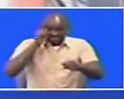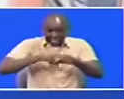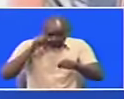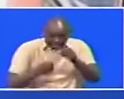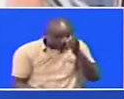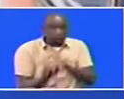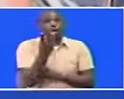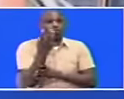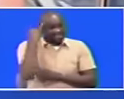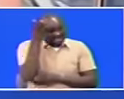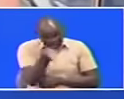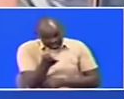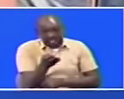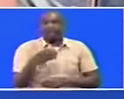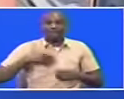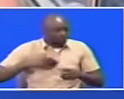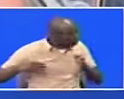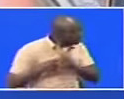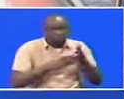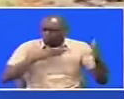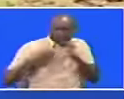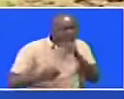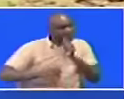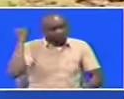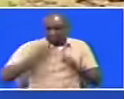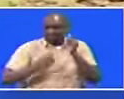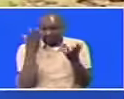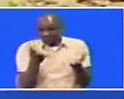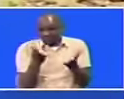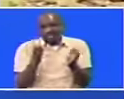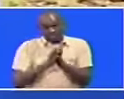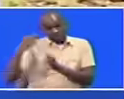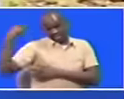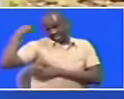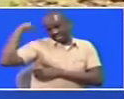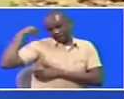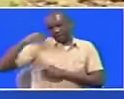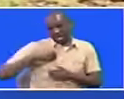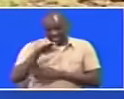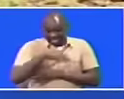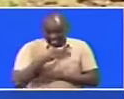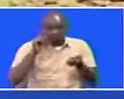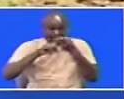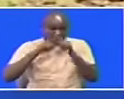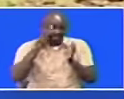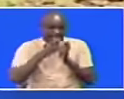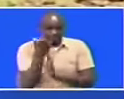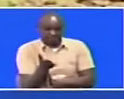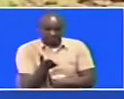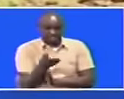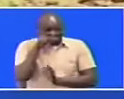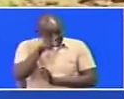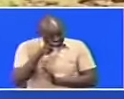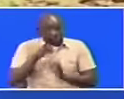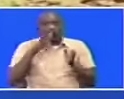that idea was floated, resistance began. Now behind me is a section of the standard gauge railway that